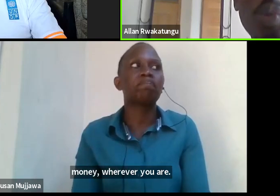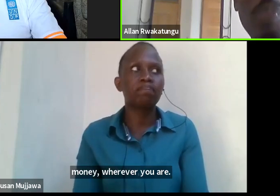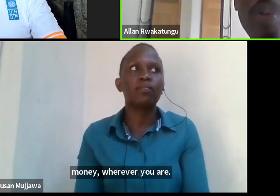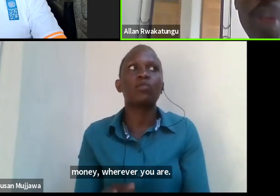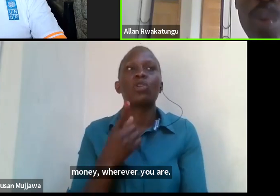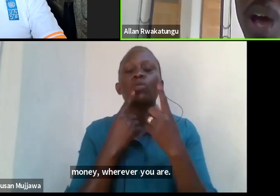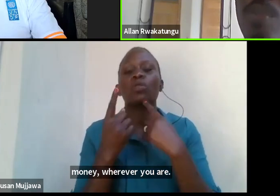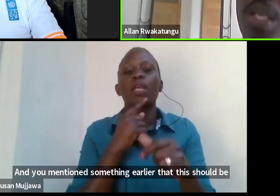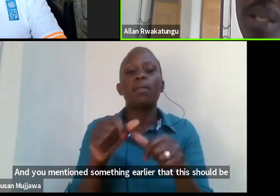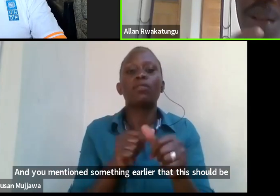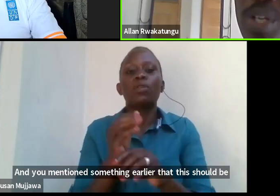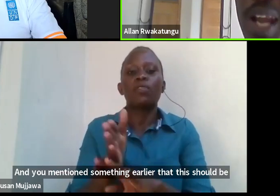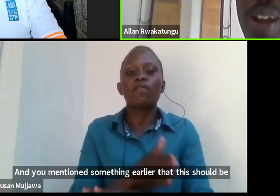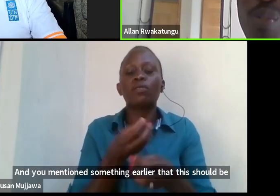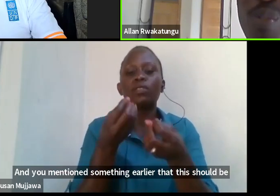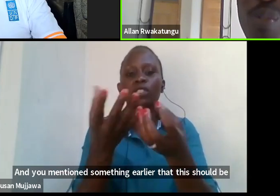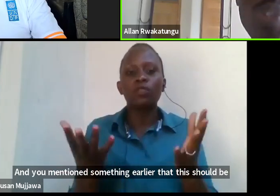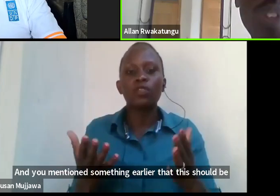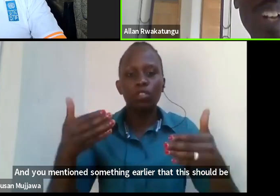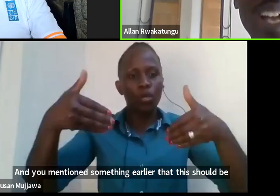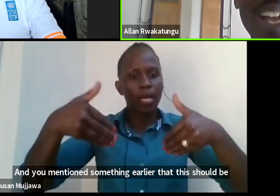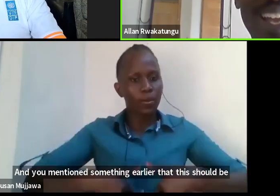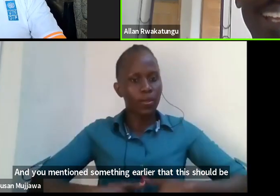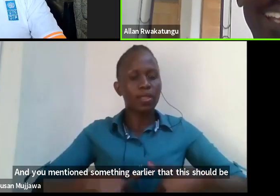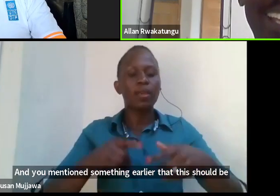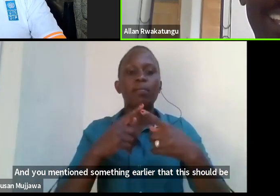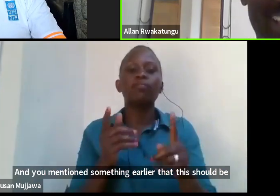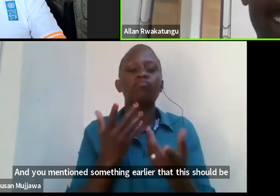that this should be for the youth. I'm just at the borderline of youth, so